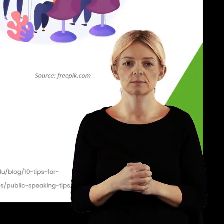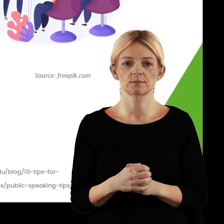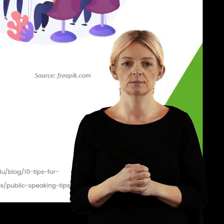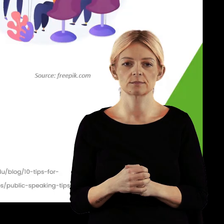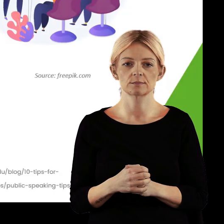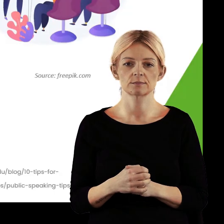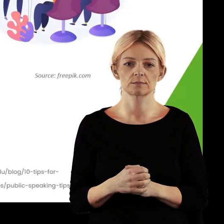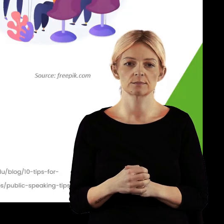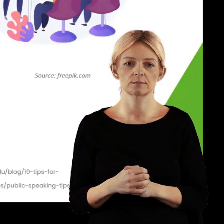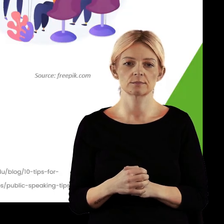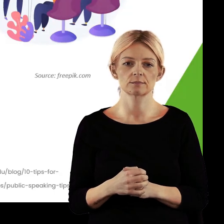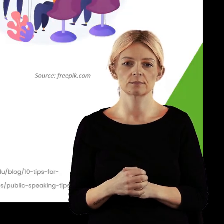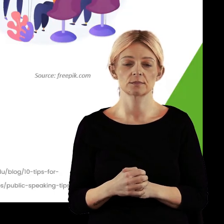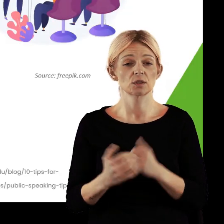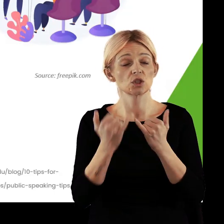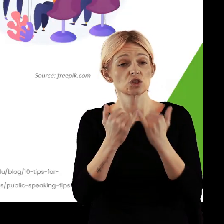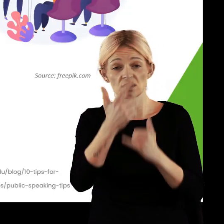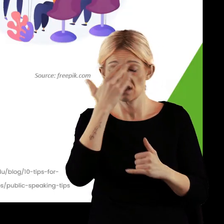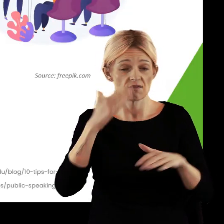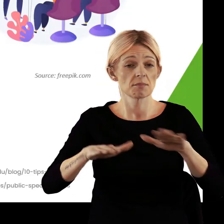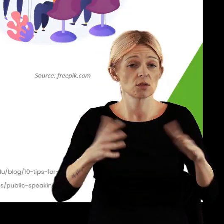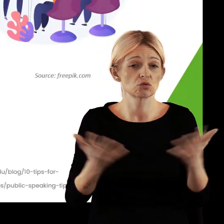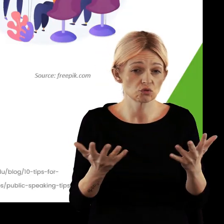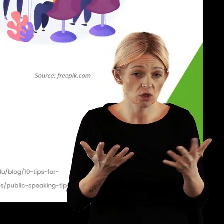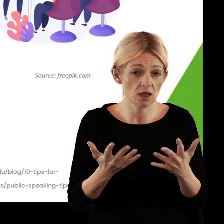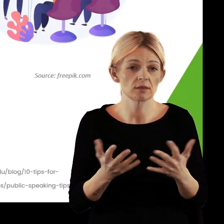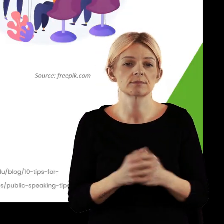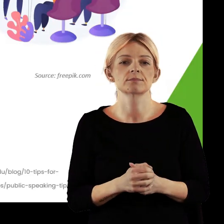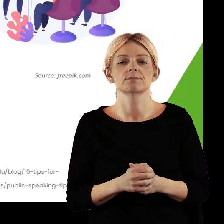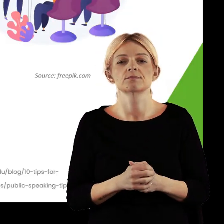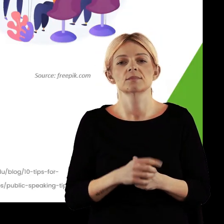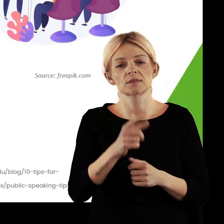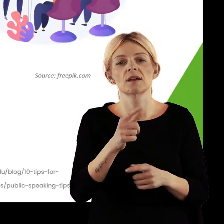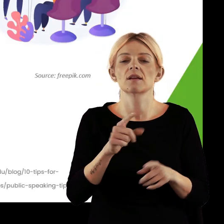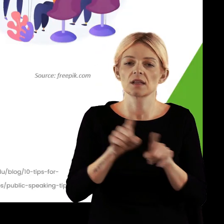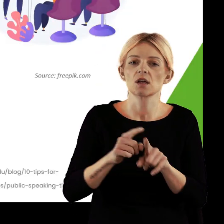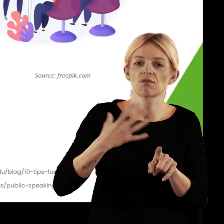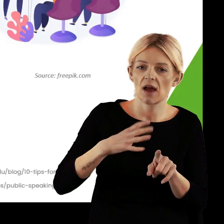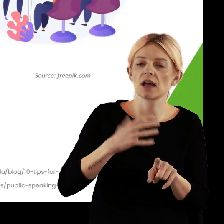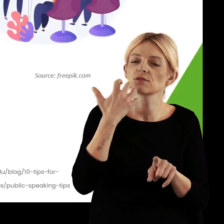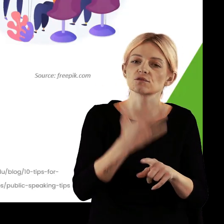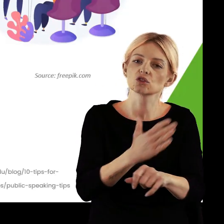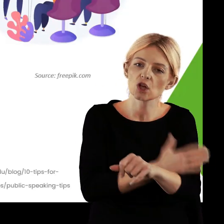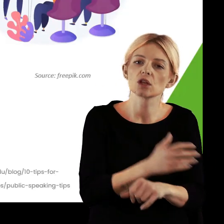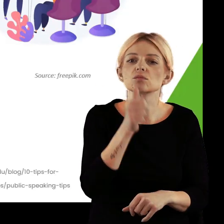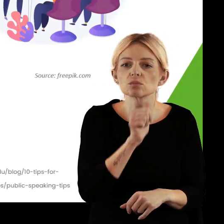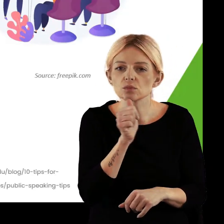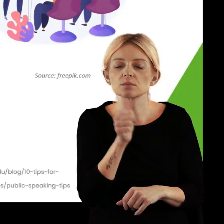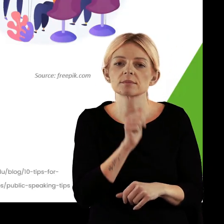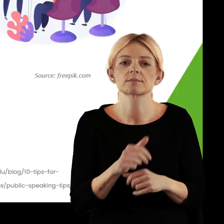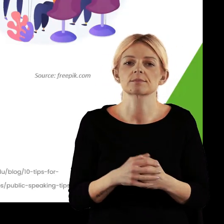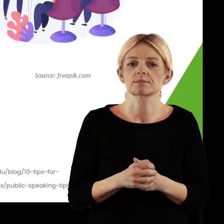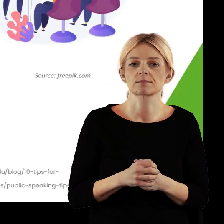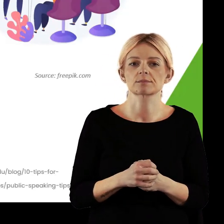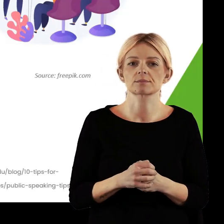multimedia presentation, make sure it works. Remember that every audience member should be able to see